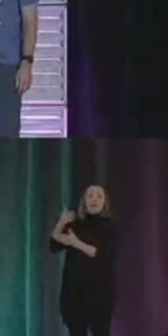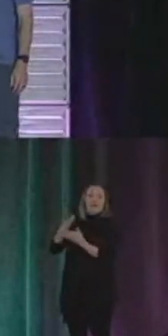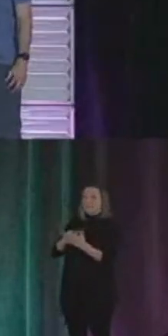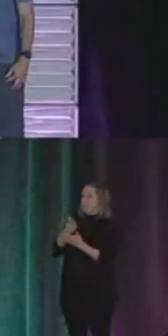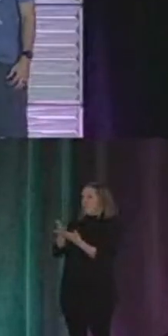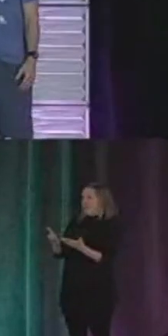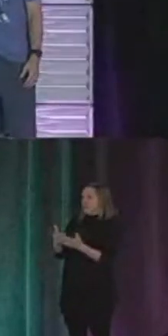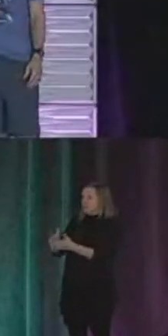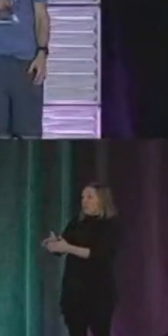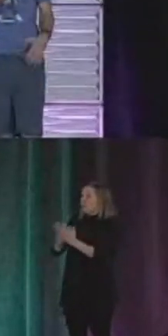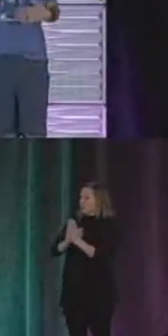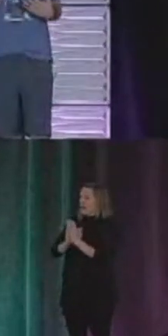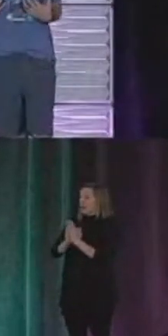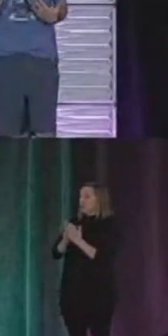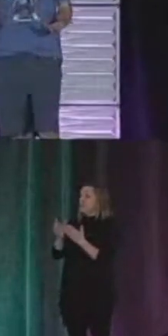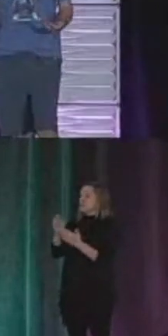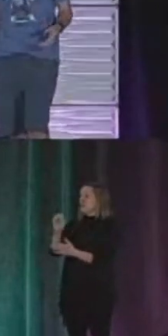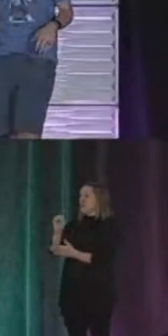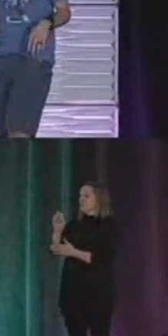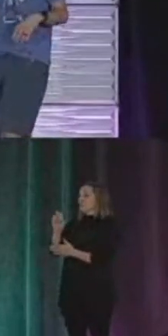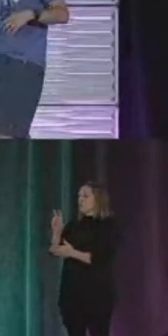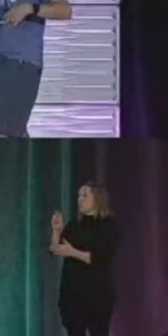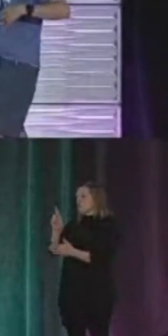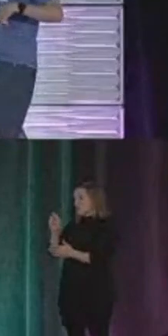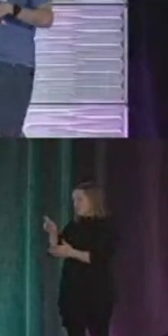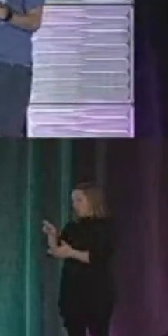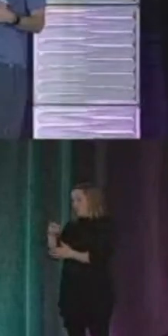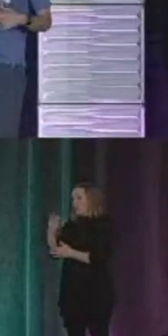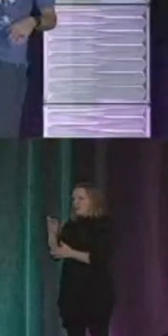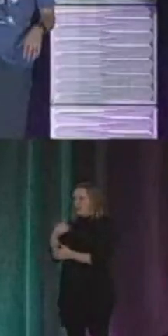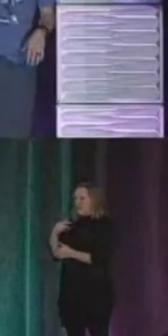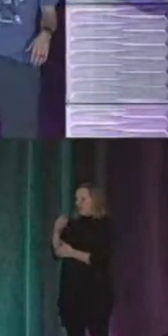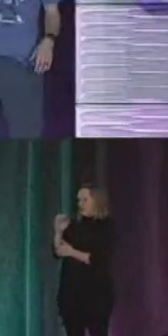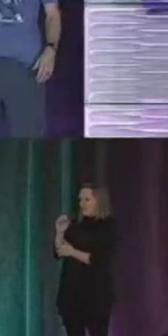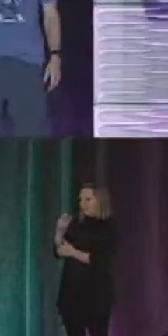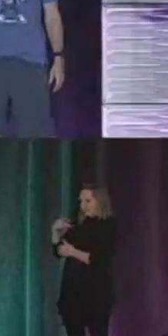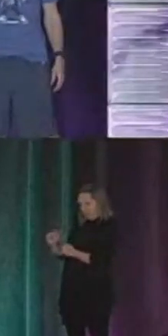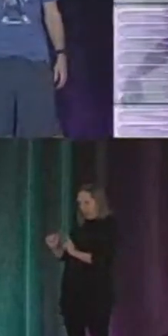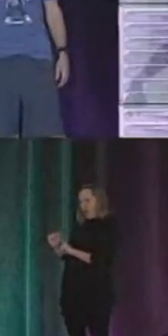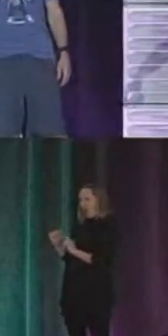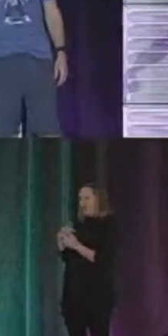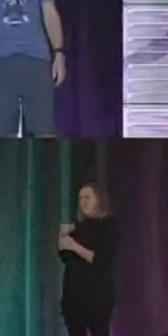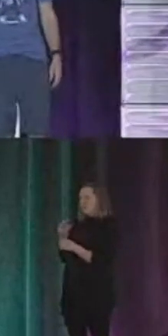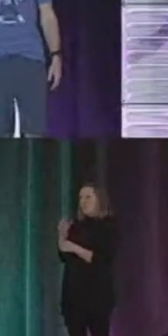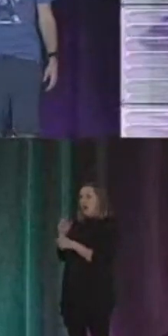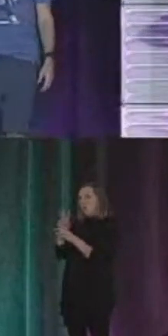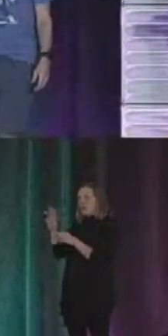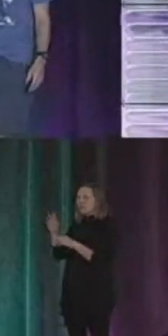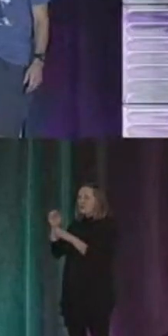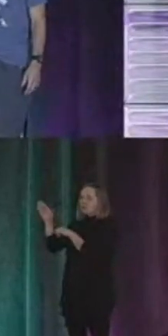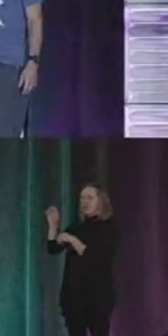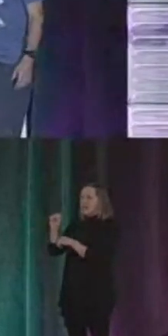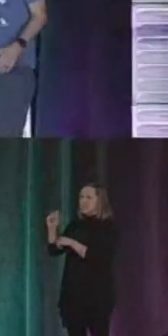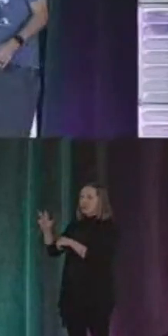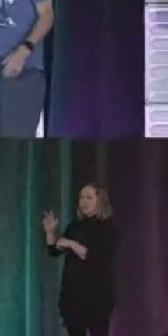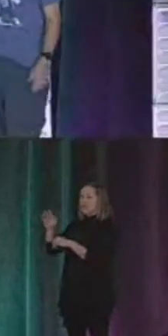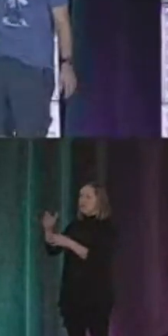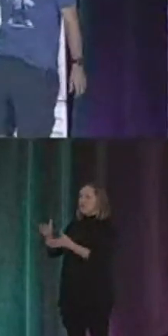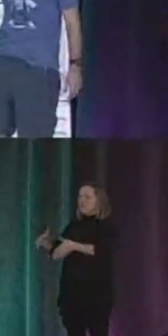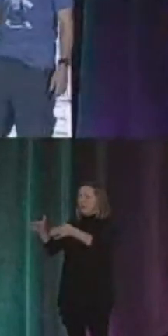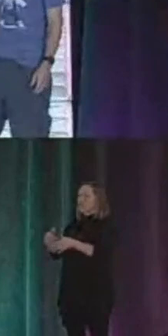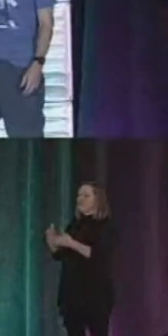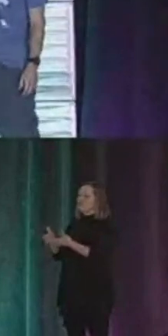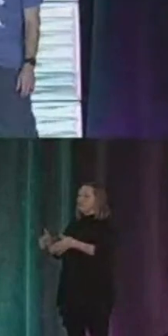It requires servers. Yeah, so one of the things I loved about the Spa is I could just like put my site on an S3 bucket or on one